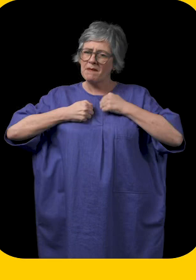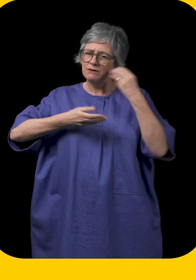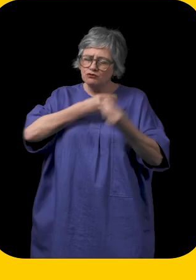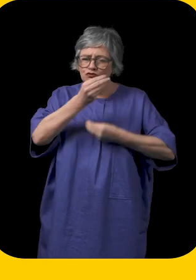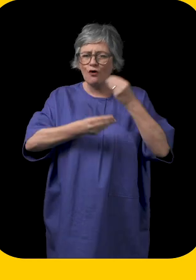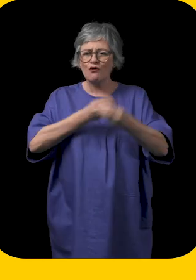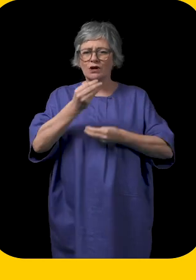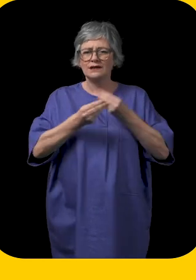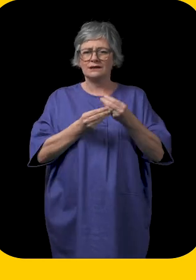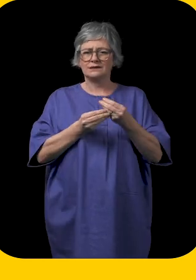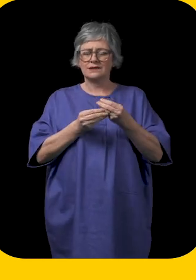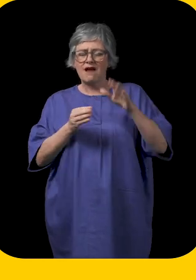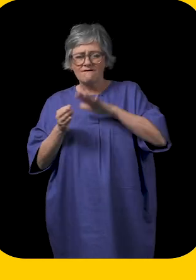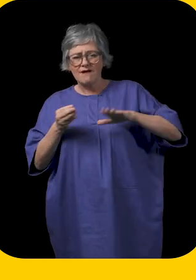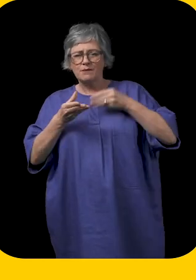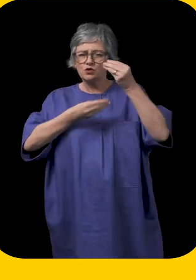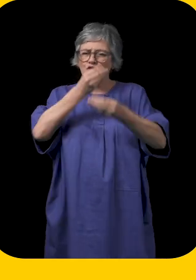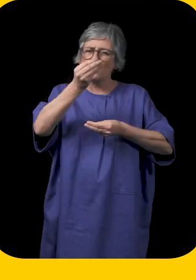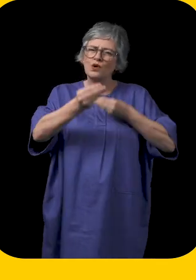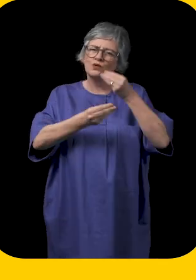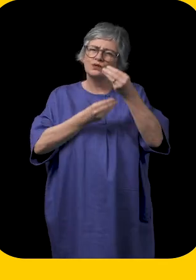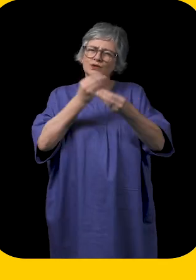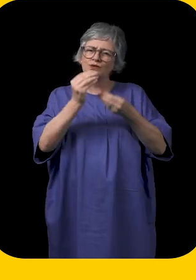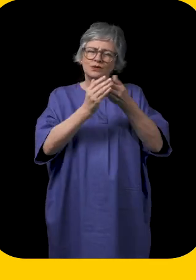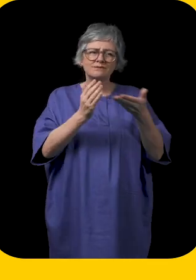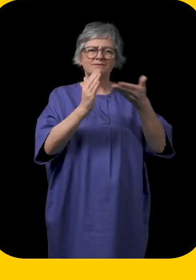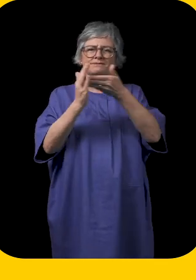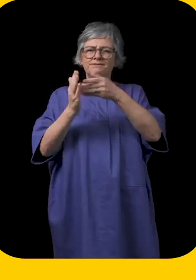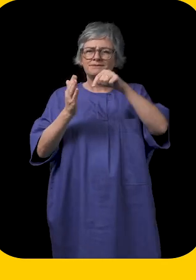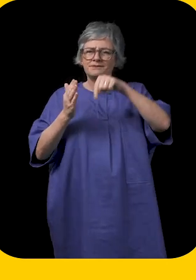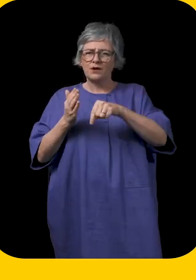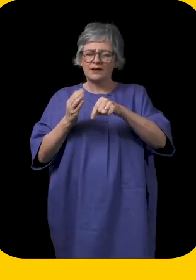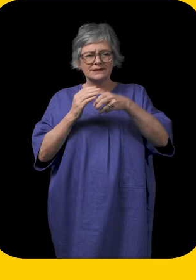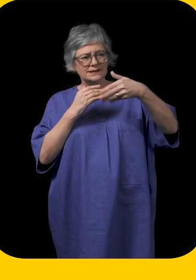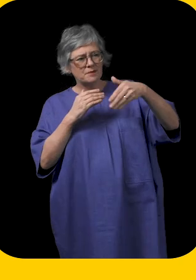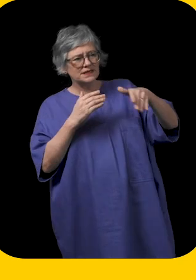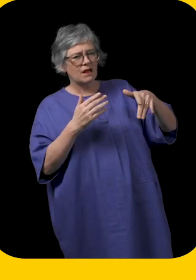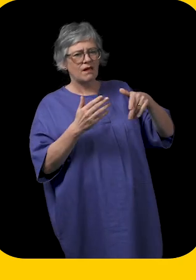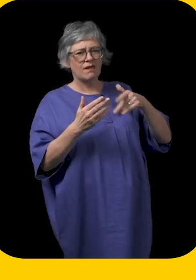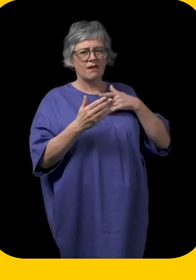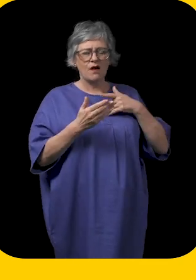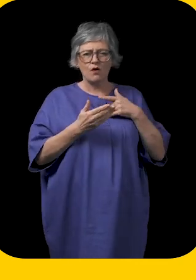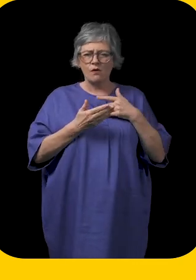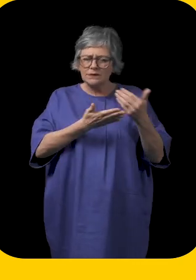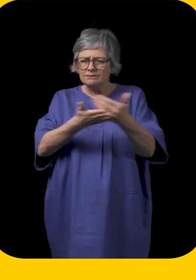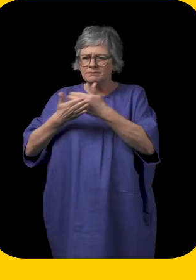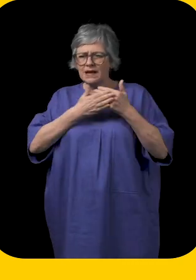story. Family storytelling was an antidote to this dismissal, a way of preserving my